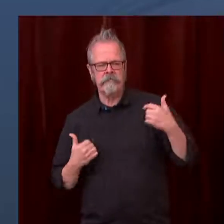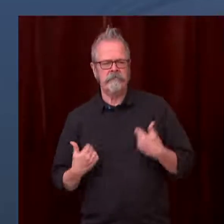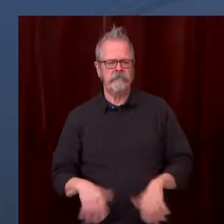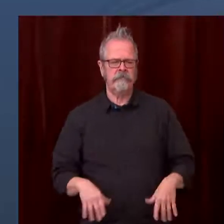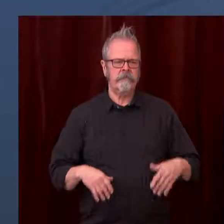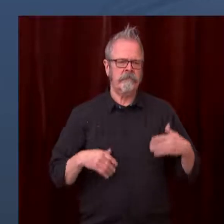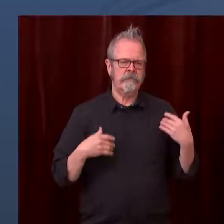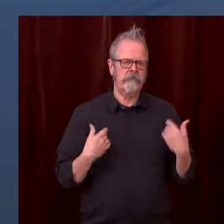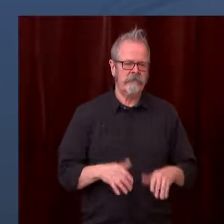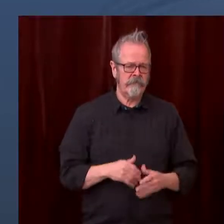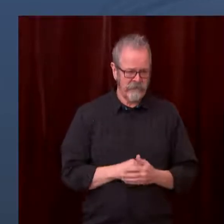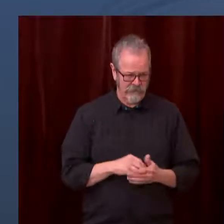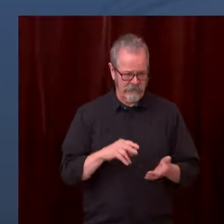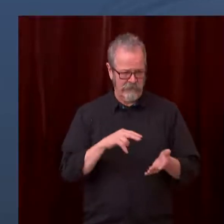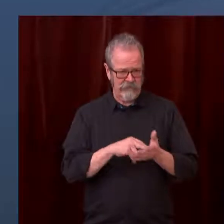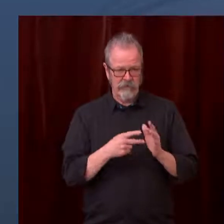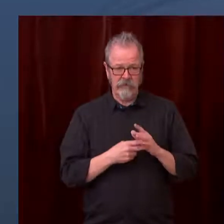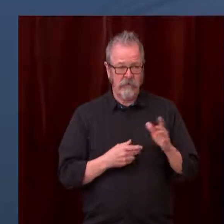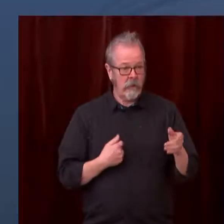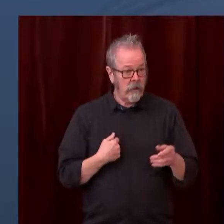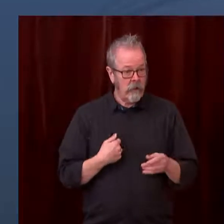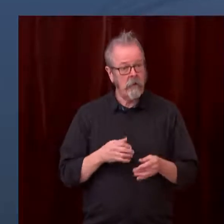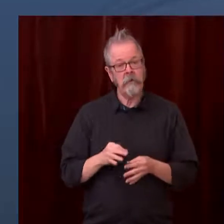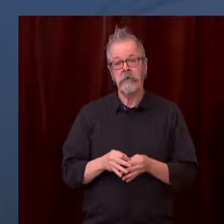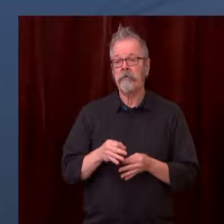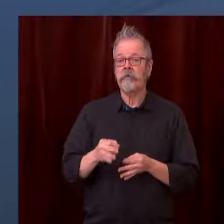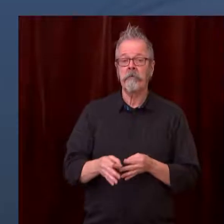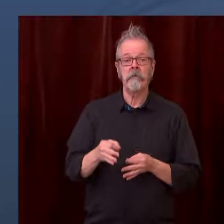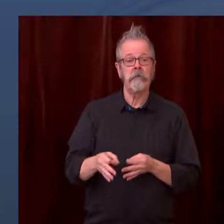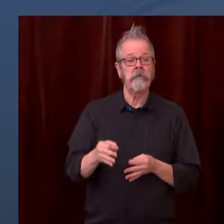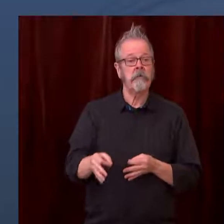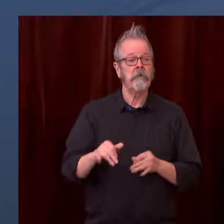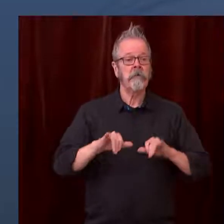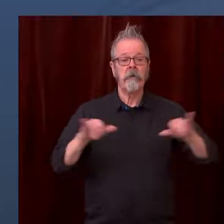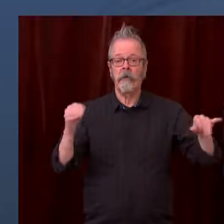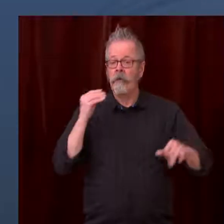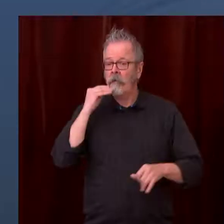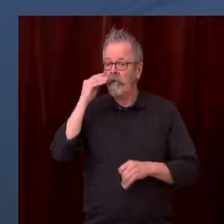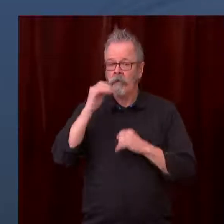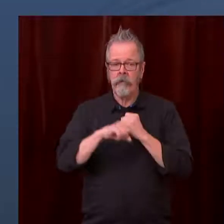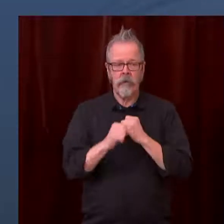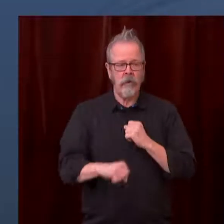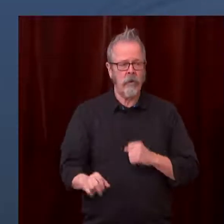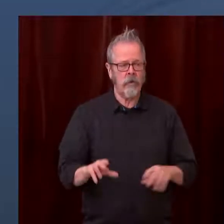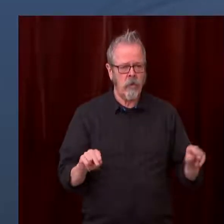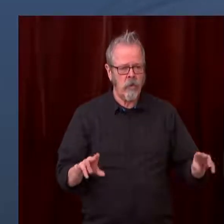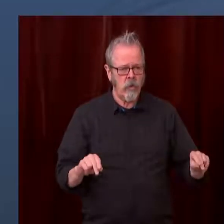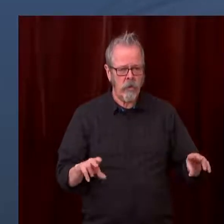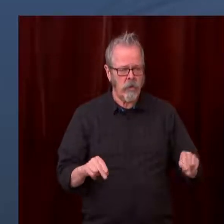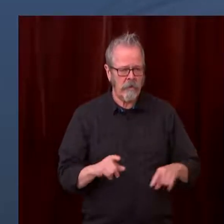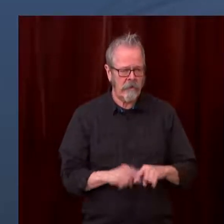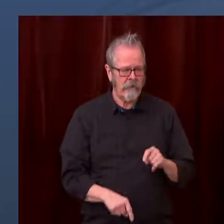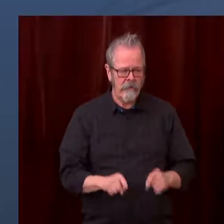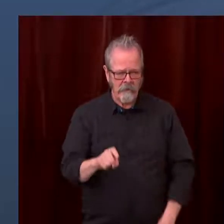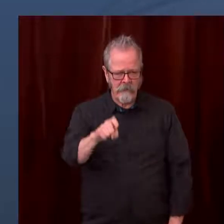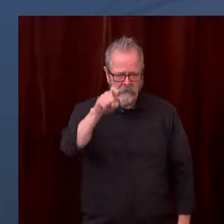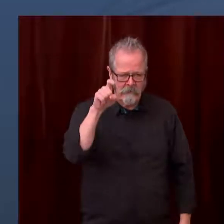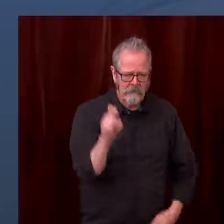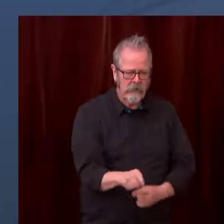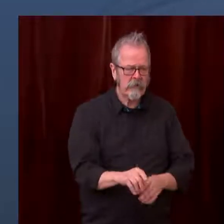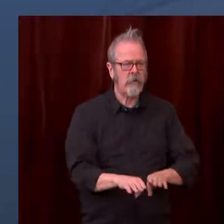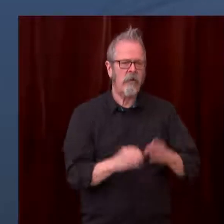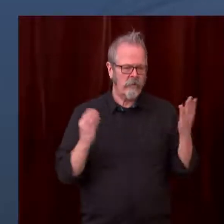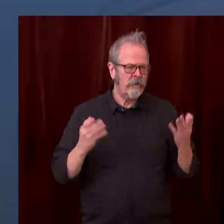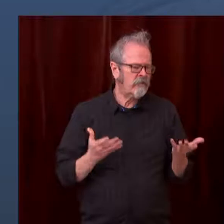our region and including our child care facilities. As part of phase 2, we've seen a safe reopening of more